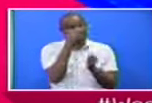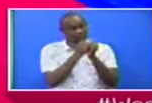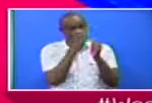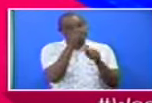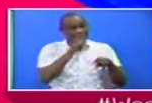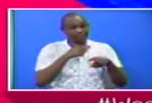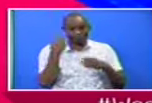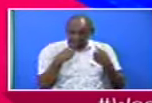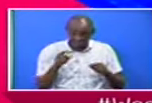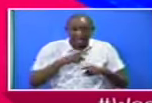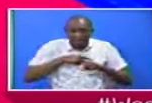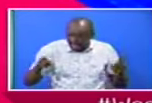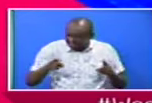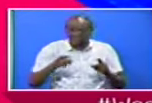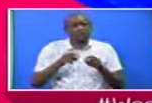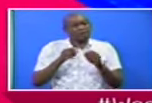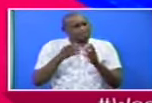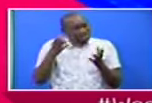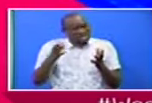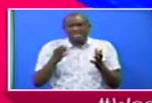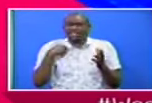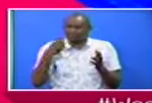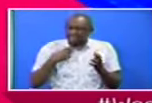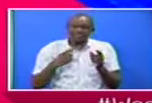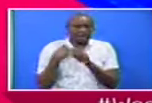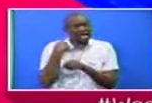But they will not enter the record books, largely due to a non-complaint system of